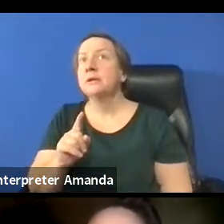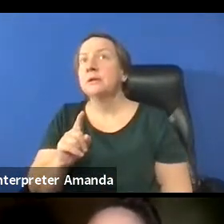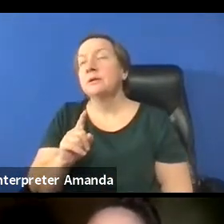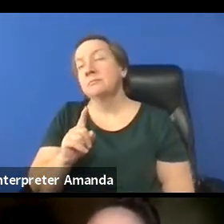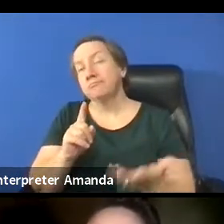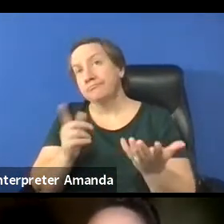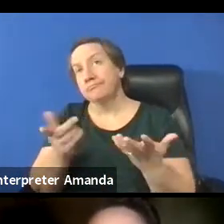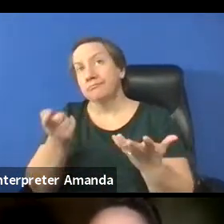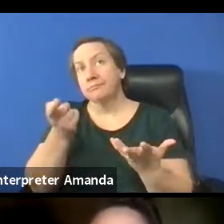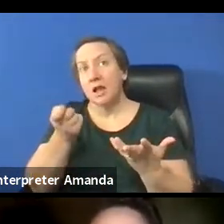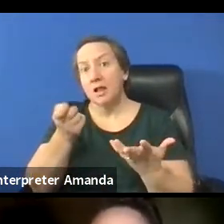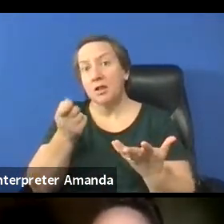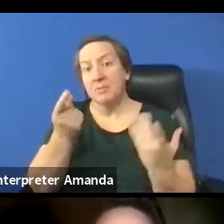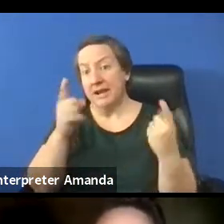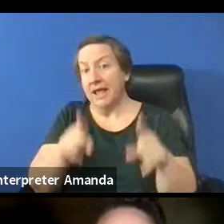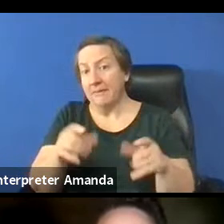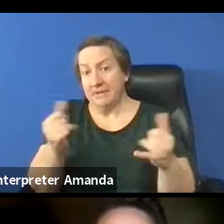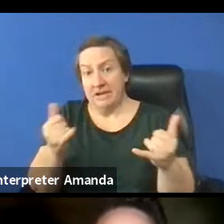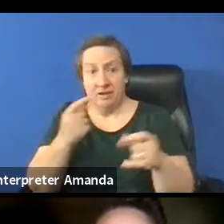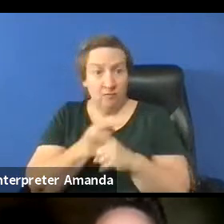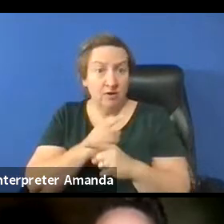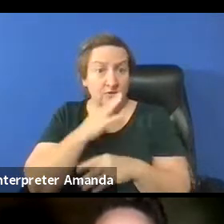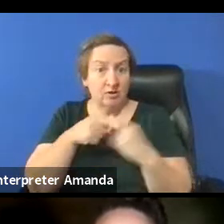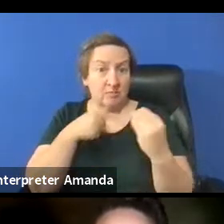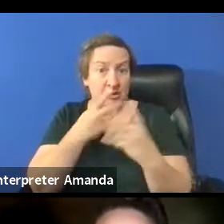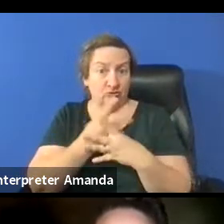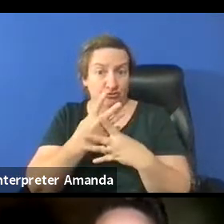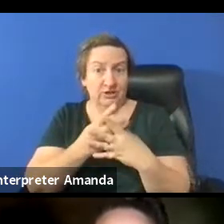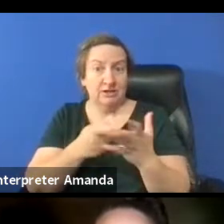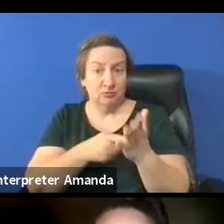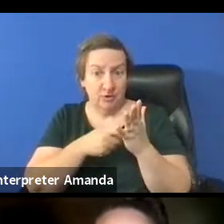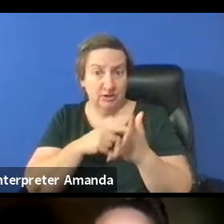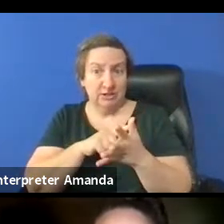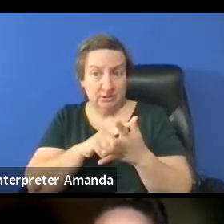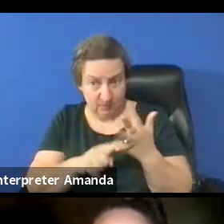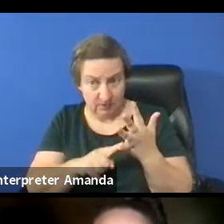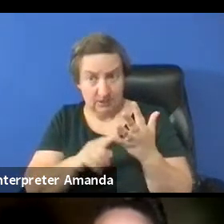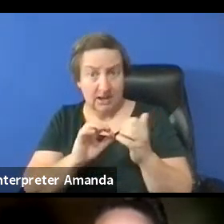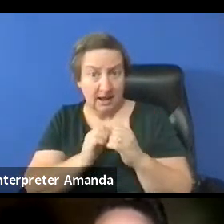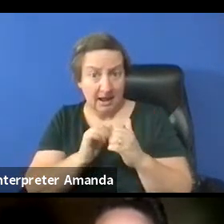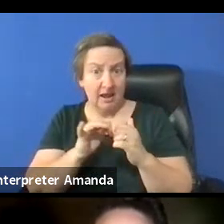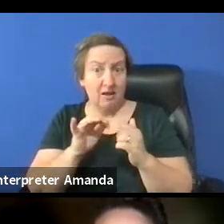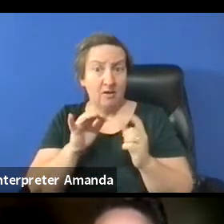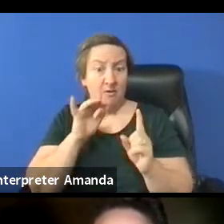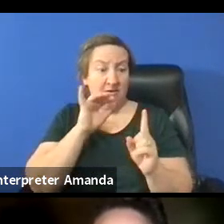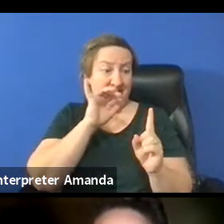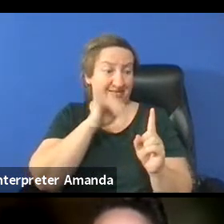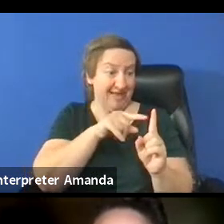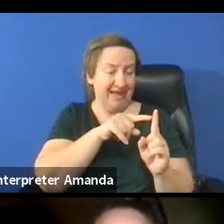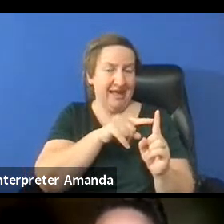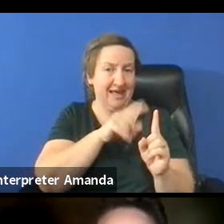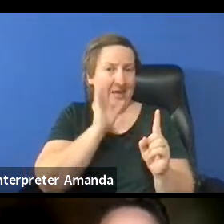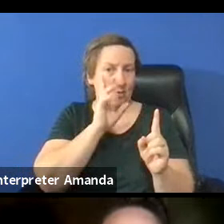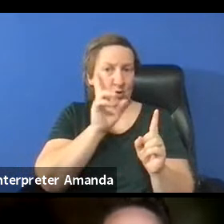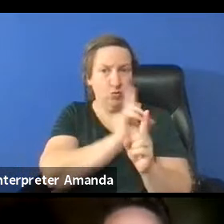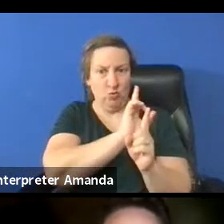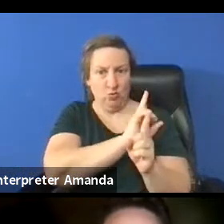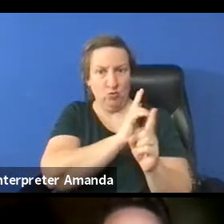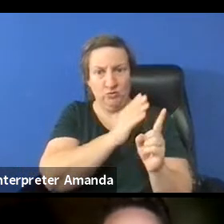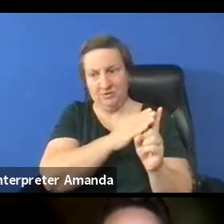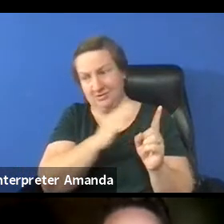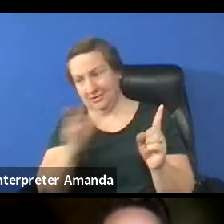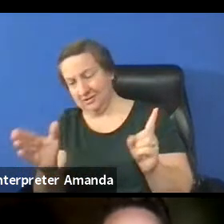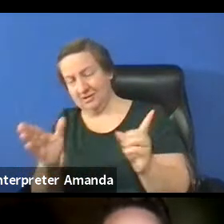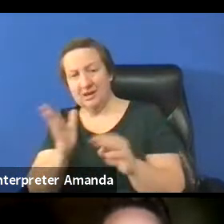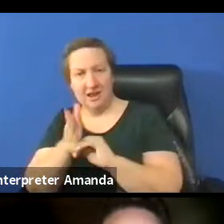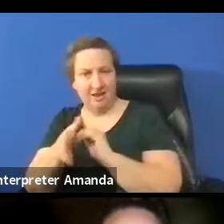happening now, right? We talked about the screening criteria and how that's going to be utilized once